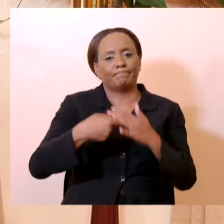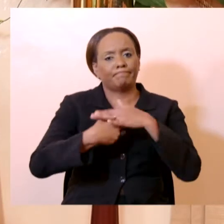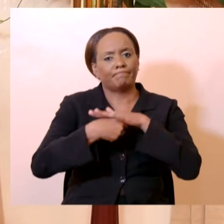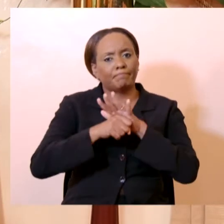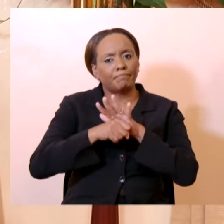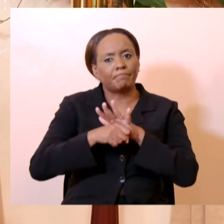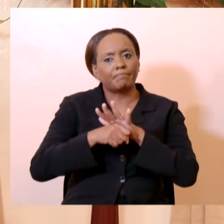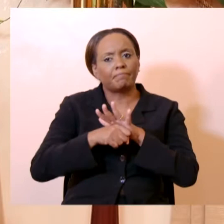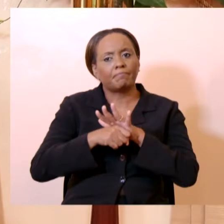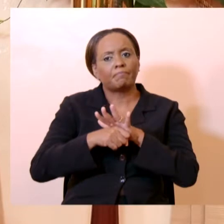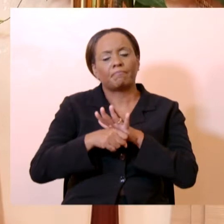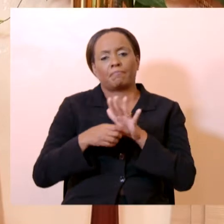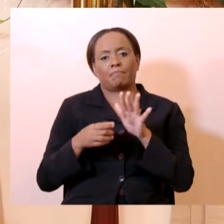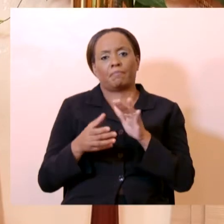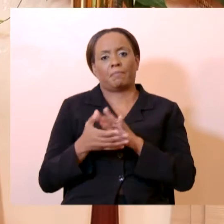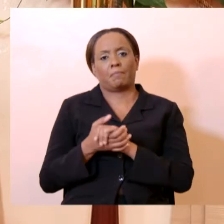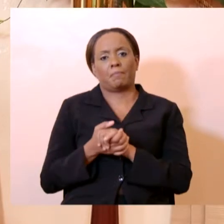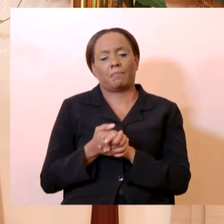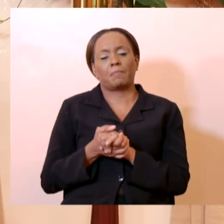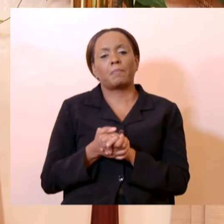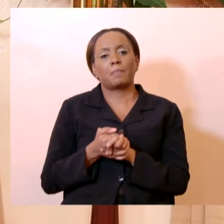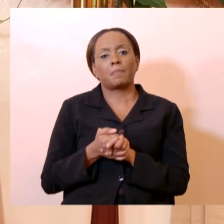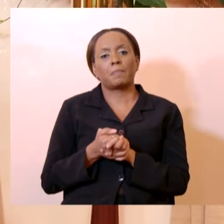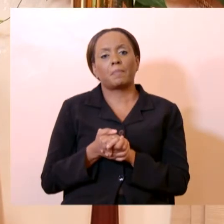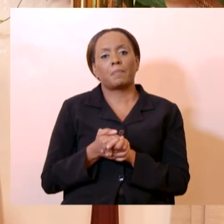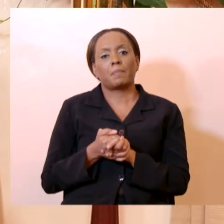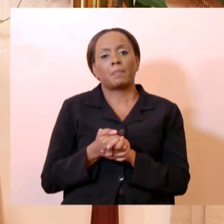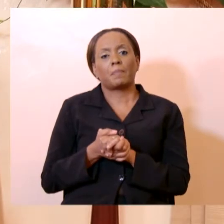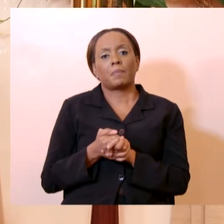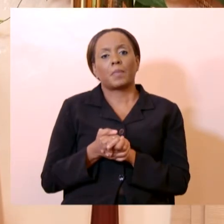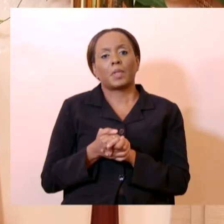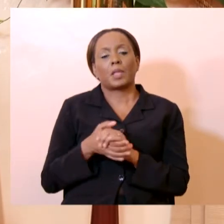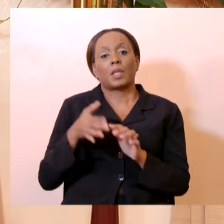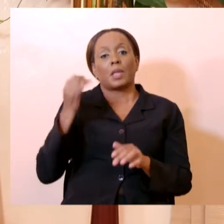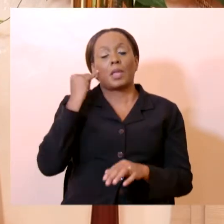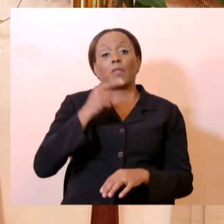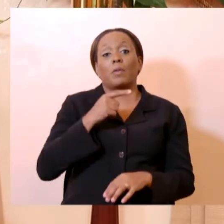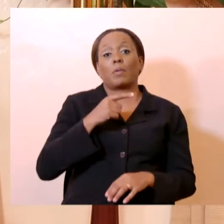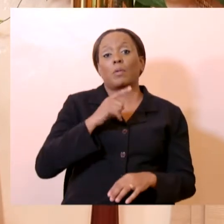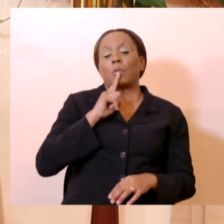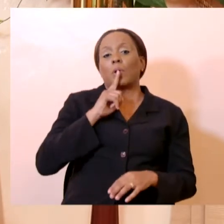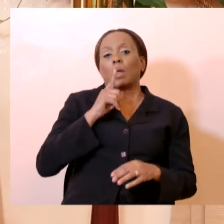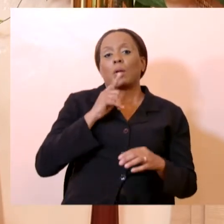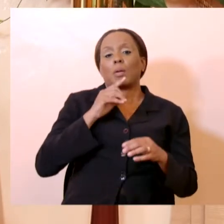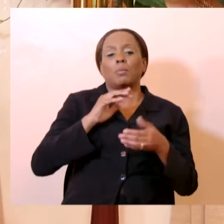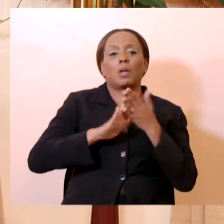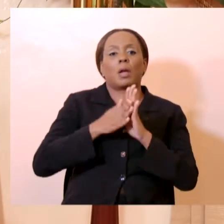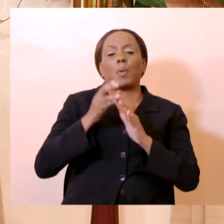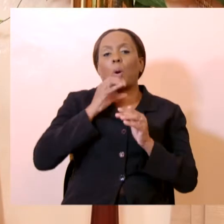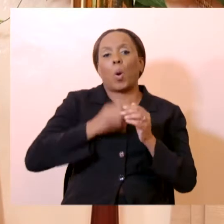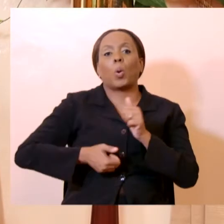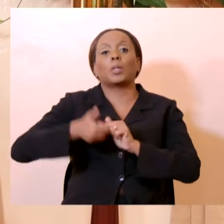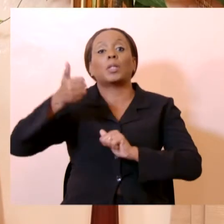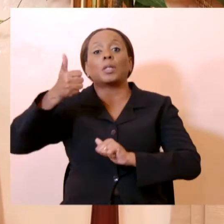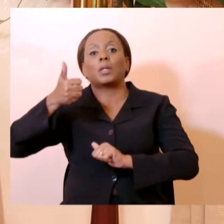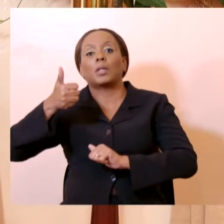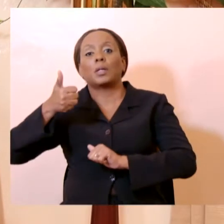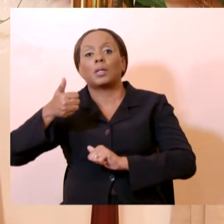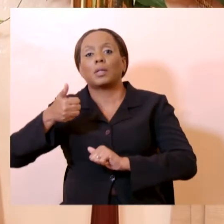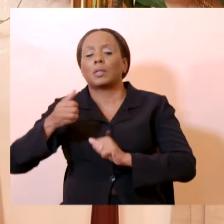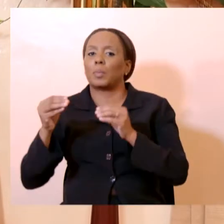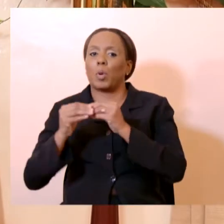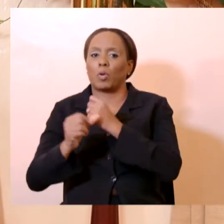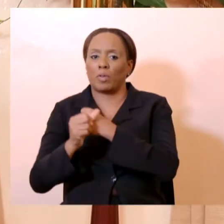the more severe the course is likely to be. So the highest group currently at risk would be the